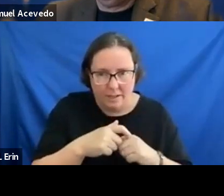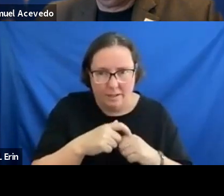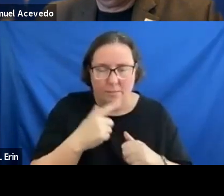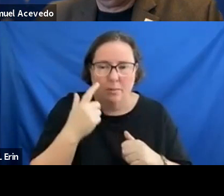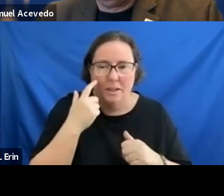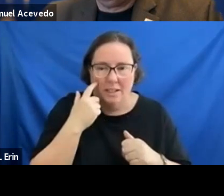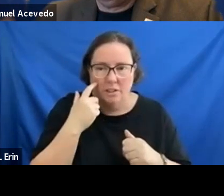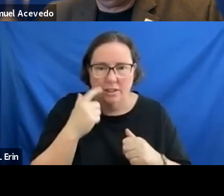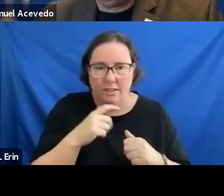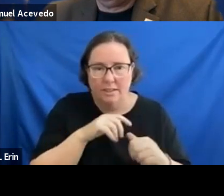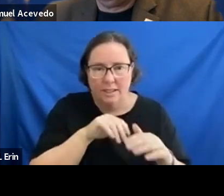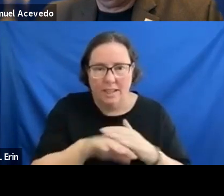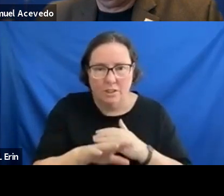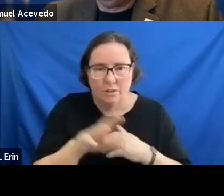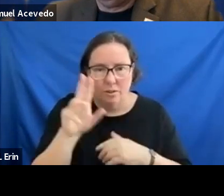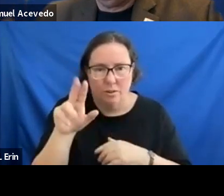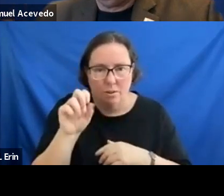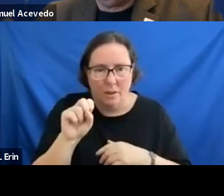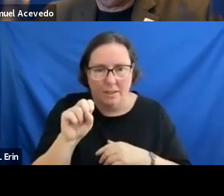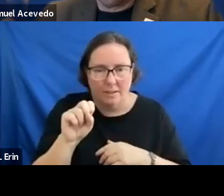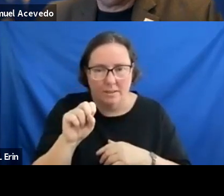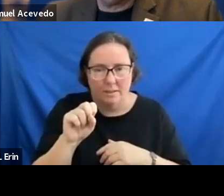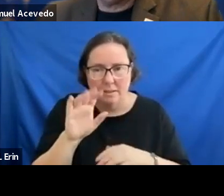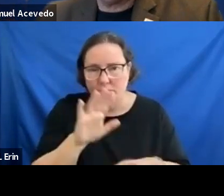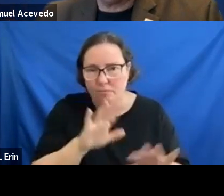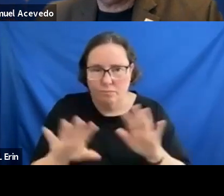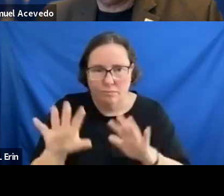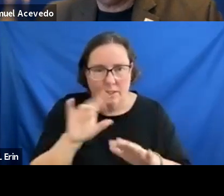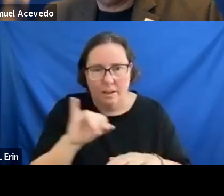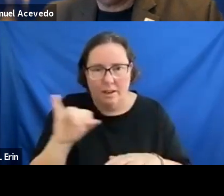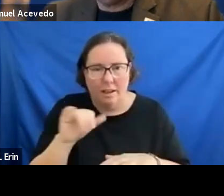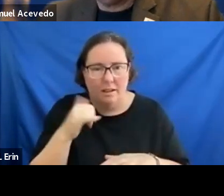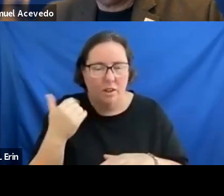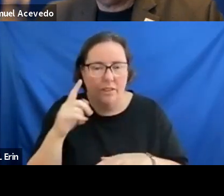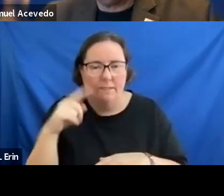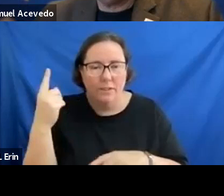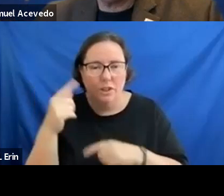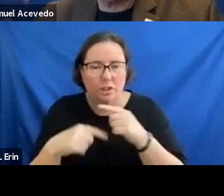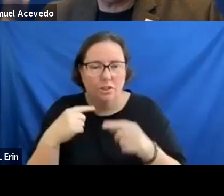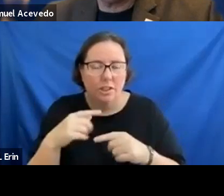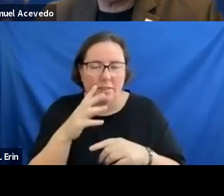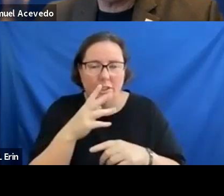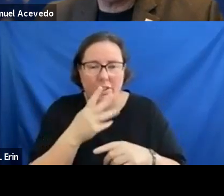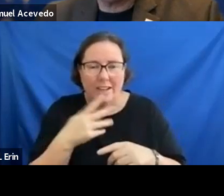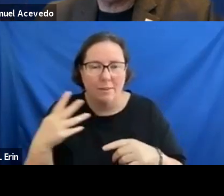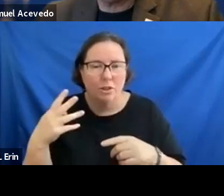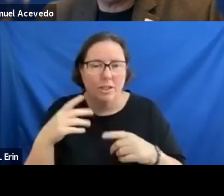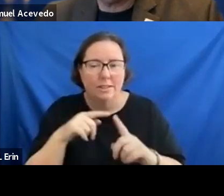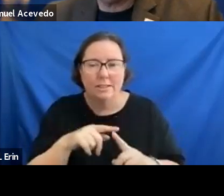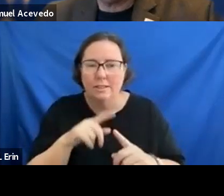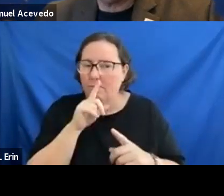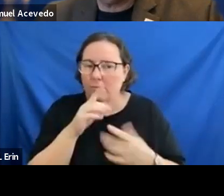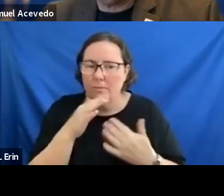just entered into the US here, just like many first-generation immigrants. I didn't wait